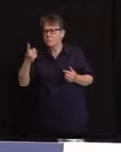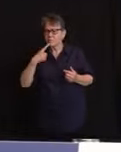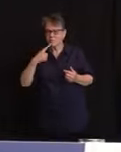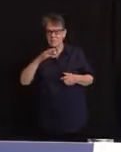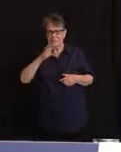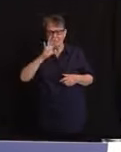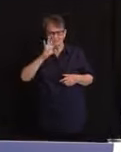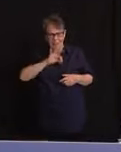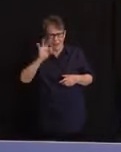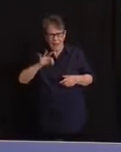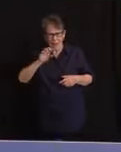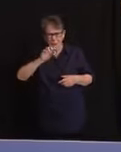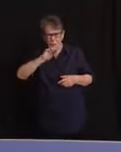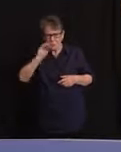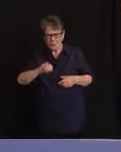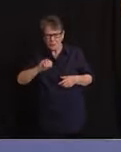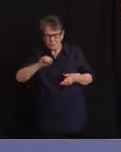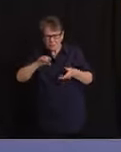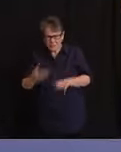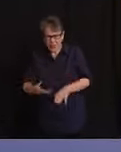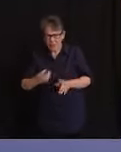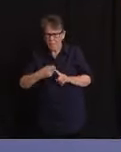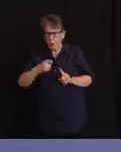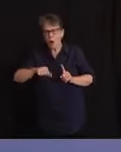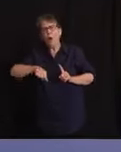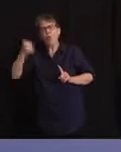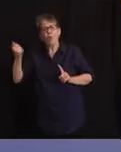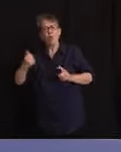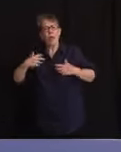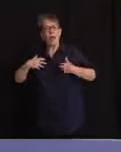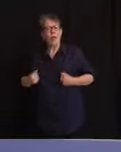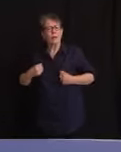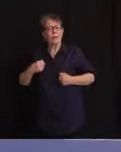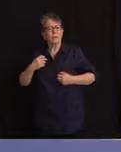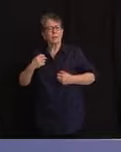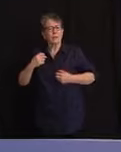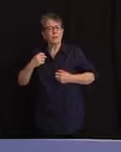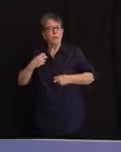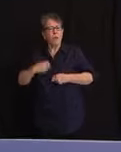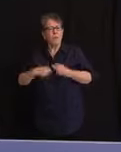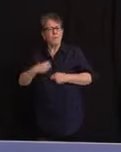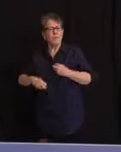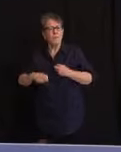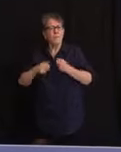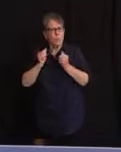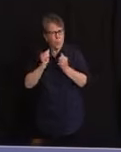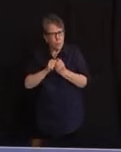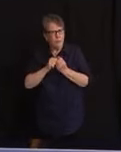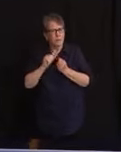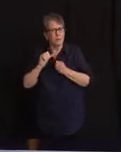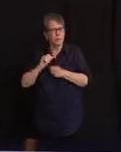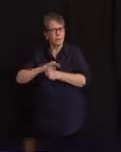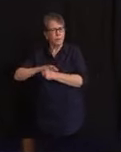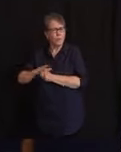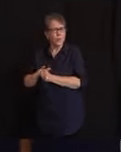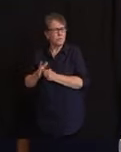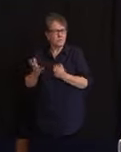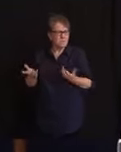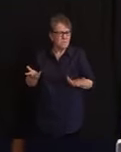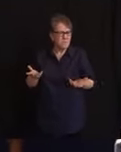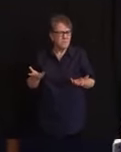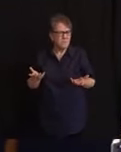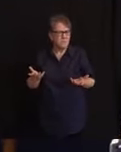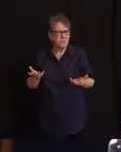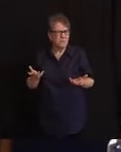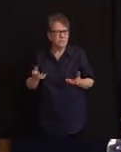And the deep dive into 1,442 cases, 60% of them have identified